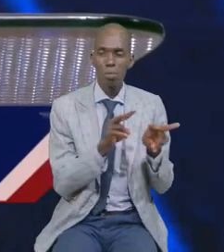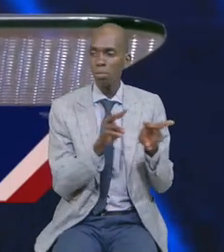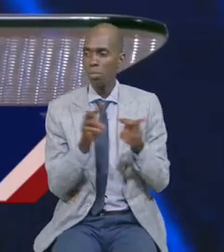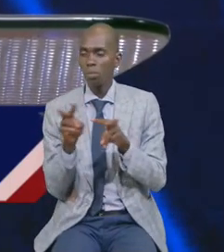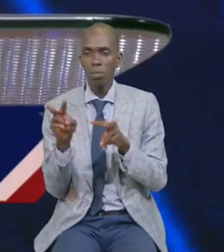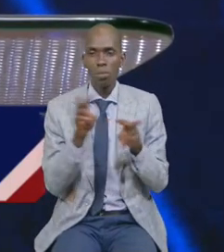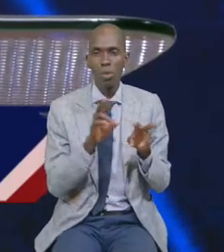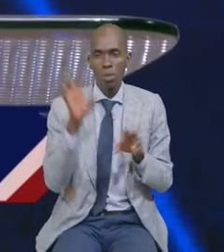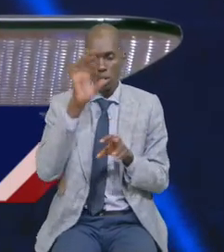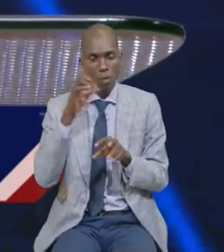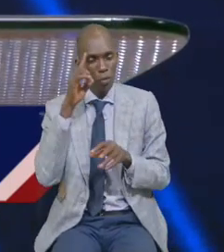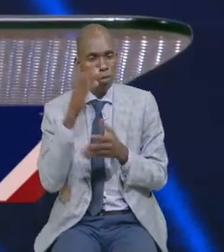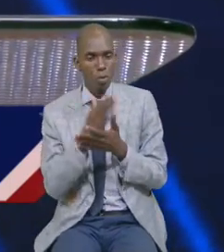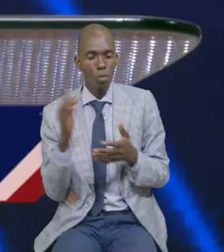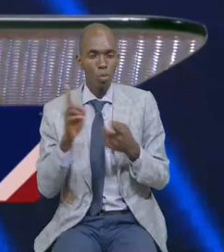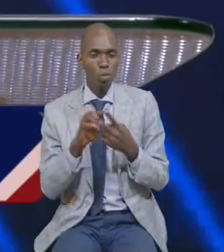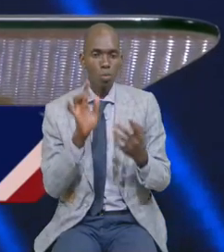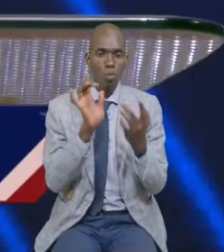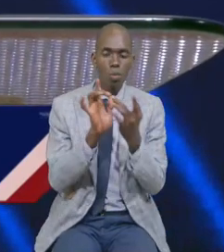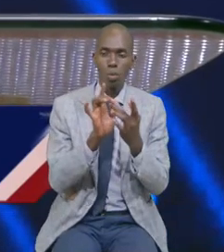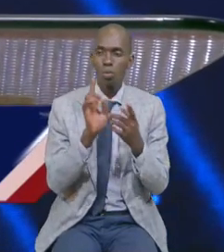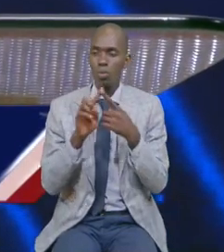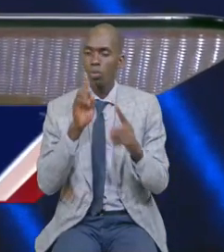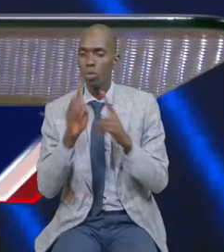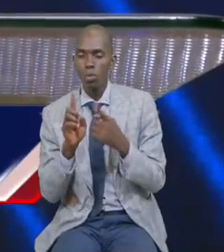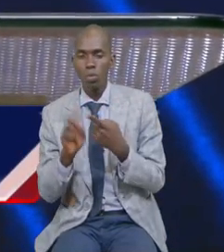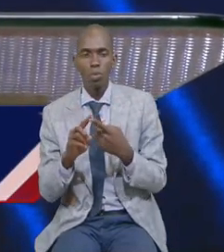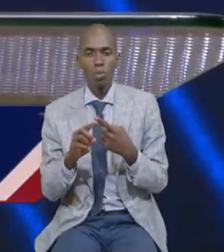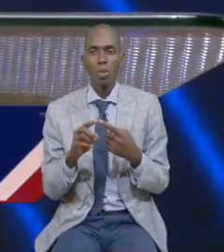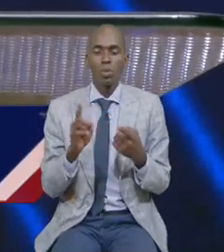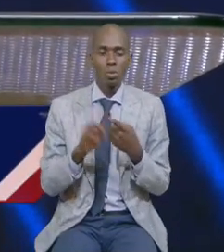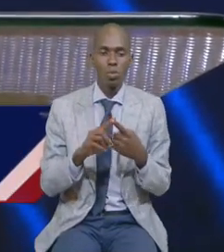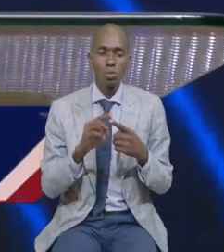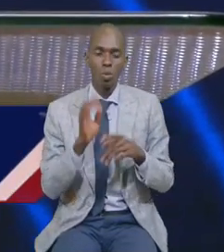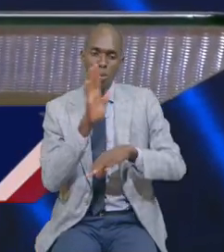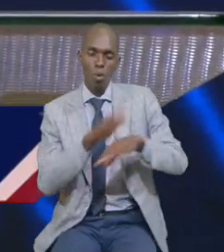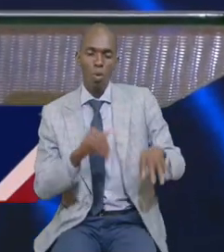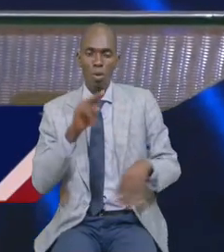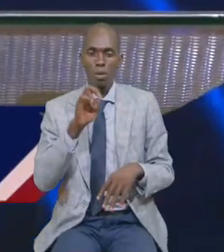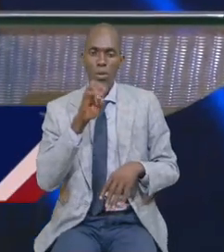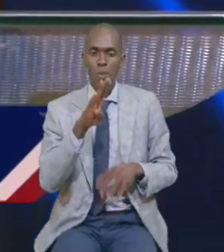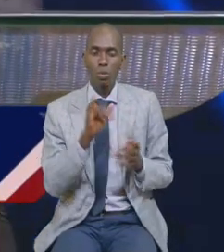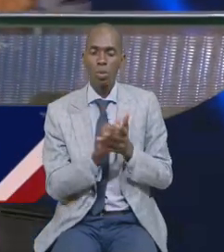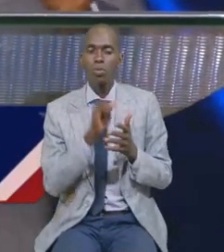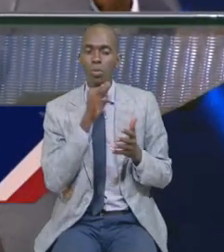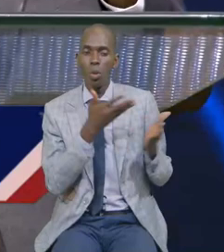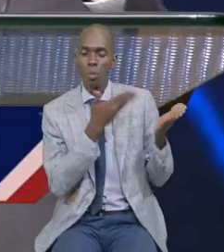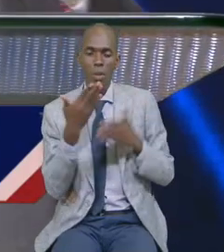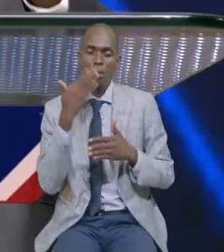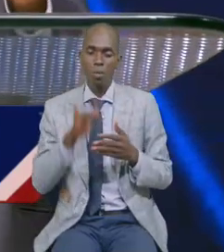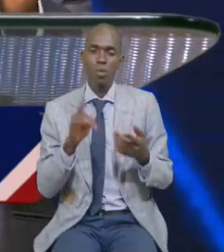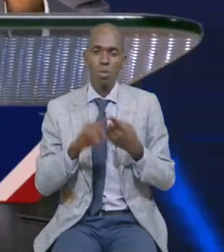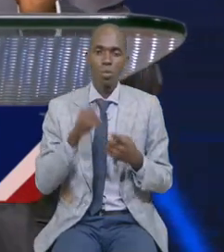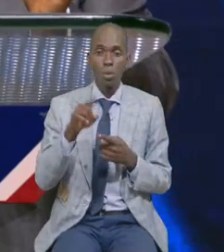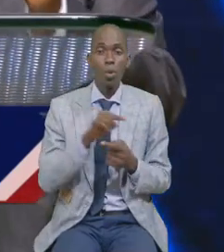for contact, somebody to contact and to talk to Nebuchadnezzar, so that this will not happen. When